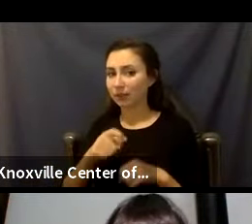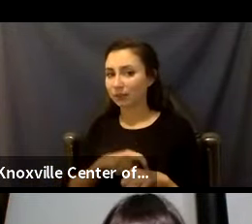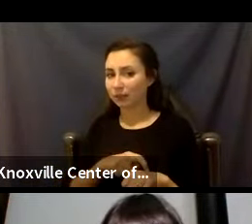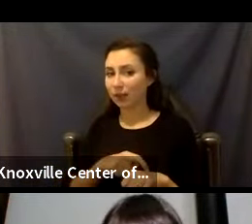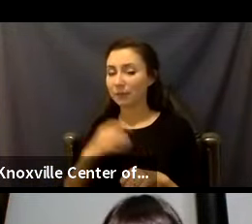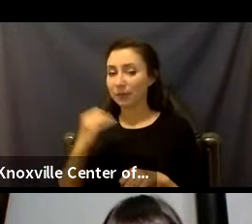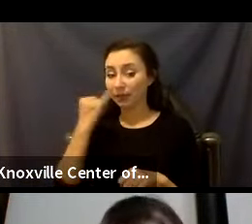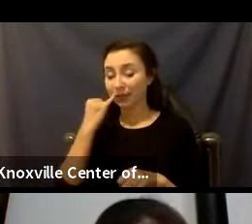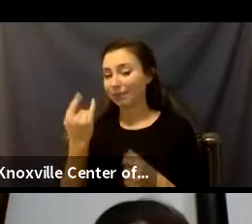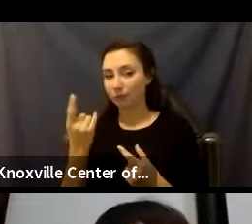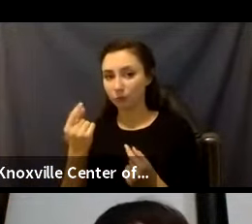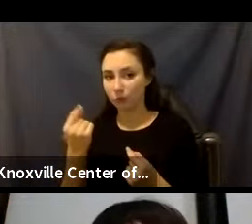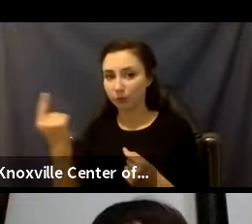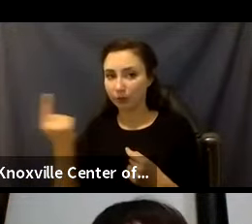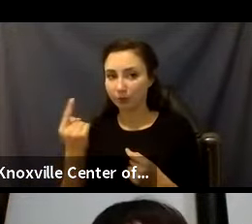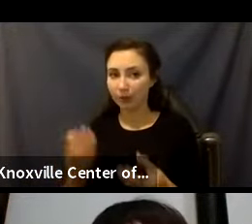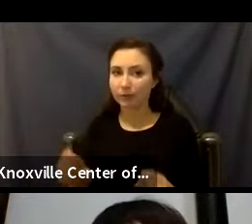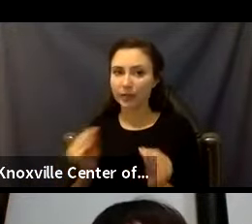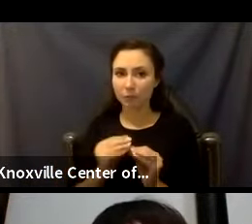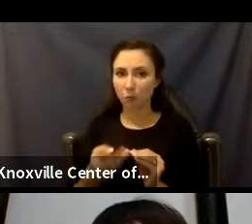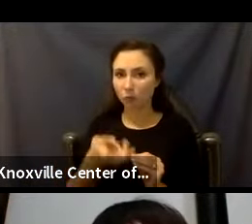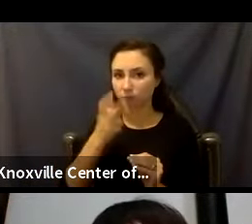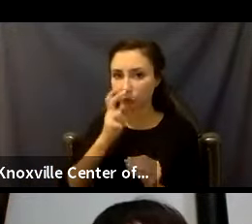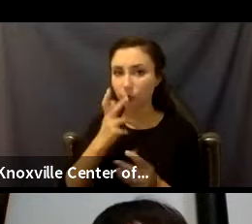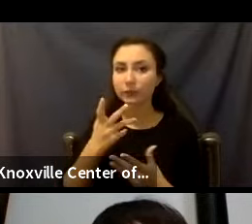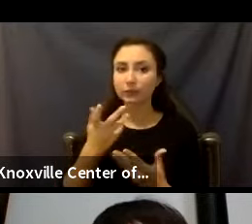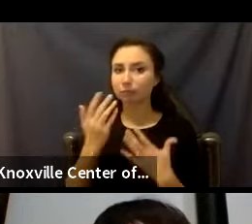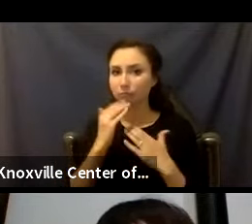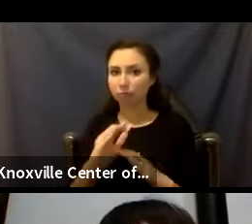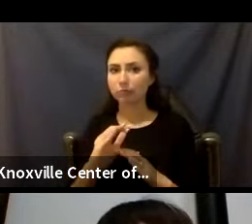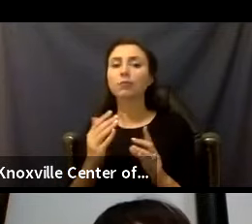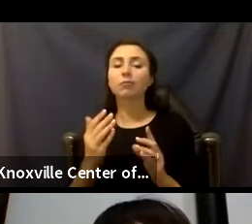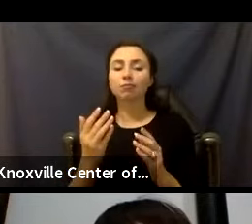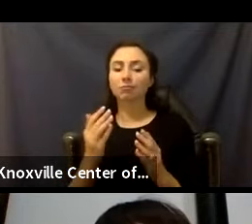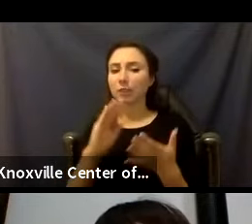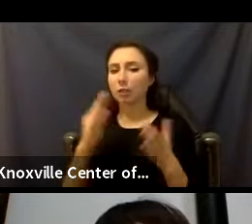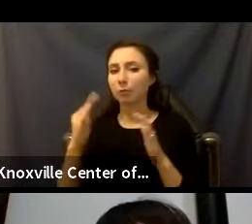if you ever do something that is more restrictive rather than less.